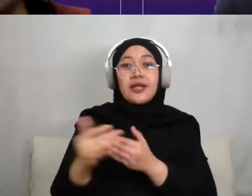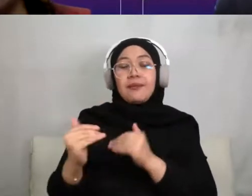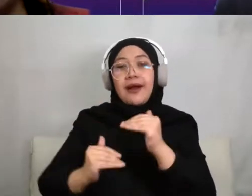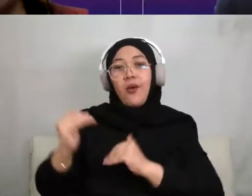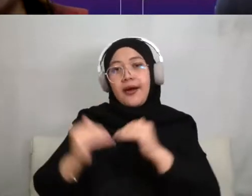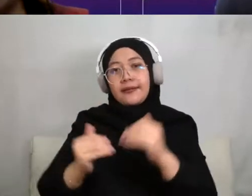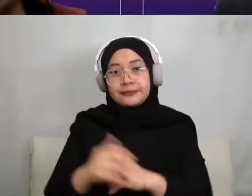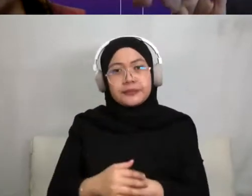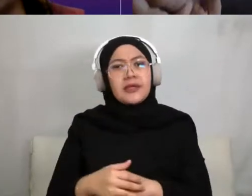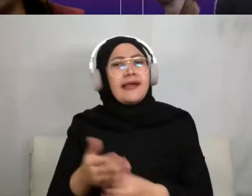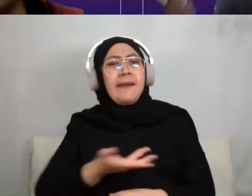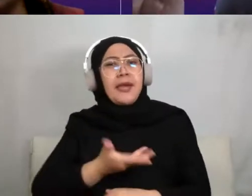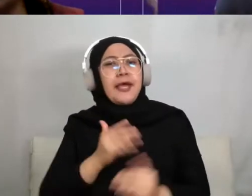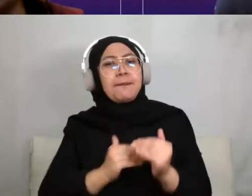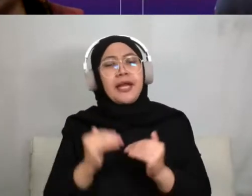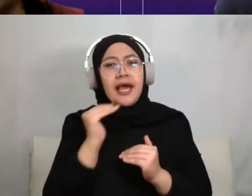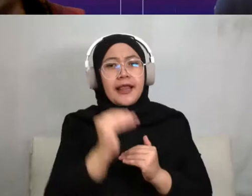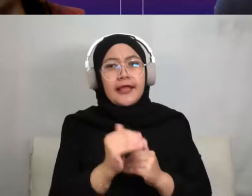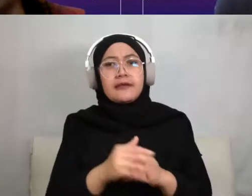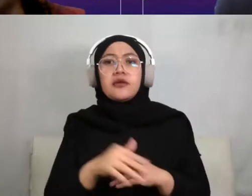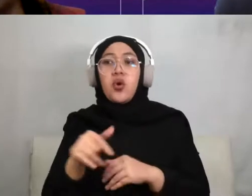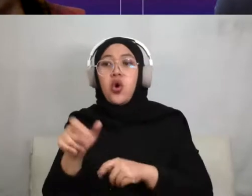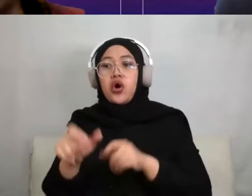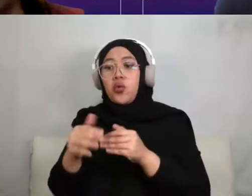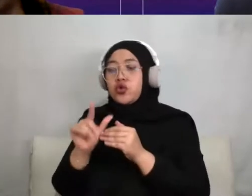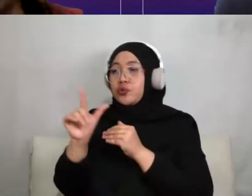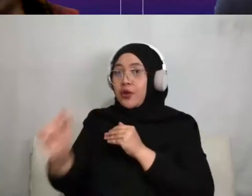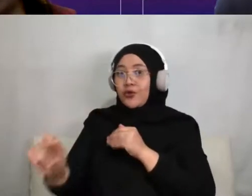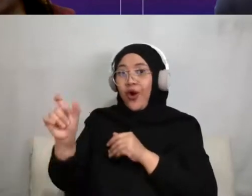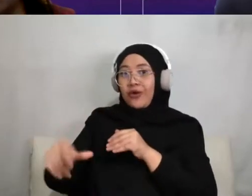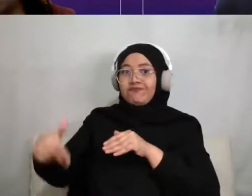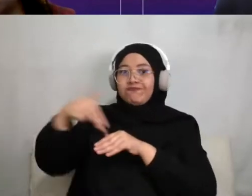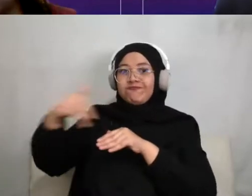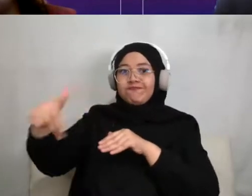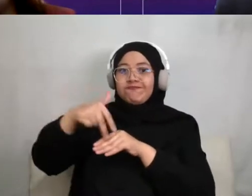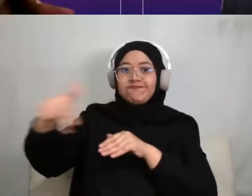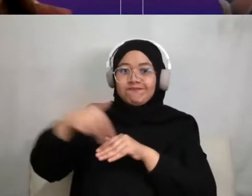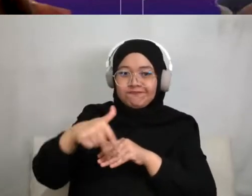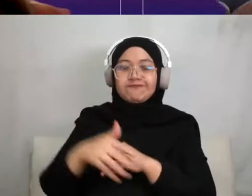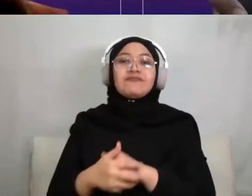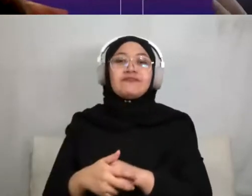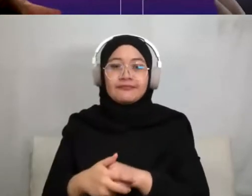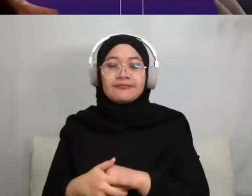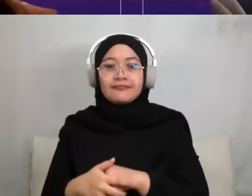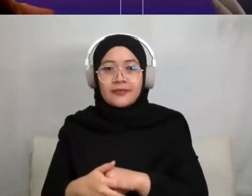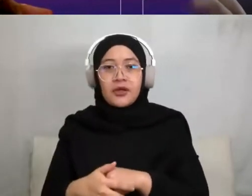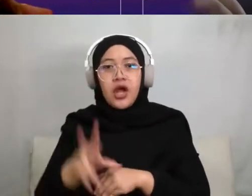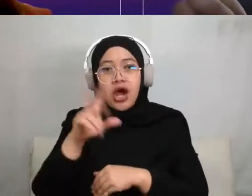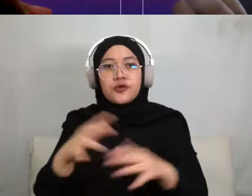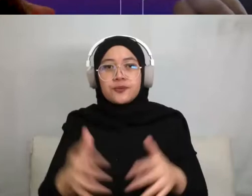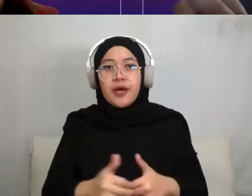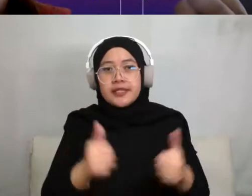or like operations beyond 200 kilometer, with which we will also be able to generate some revenue.